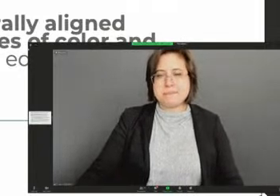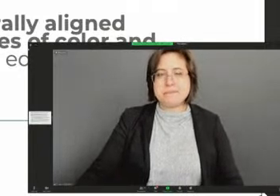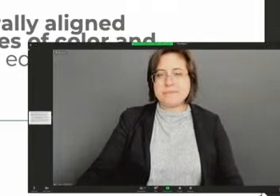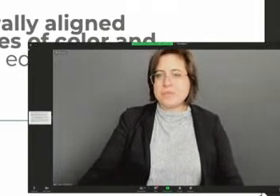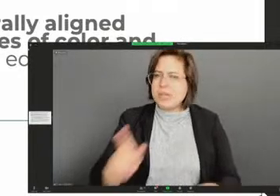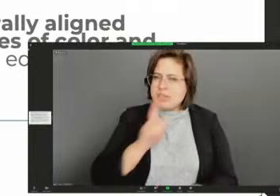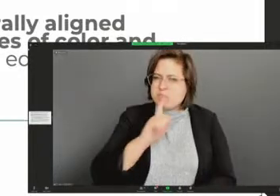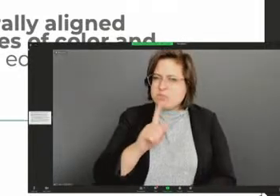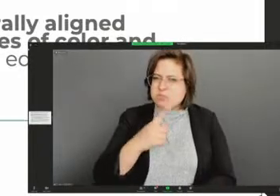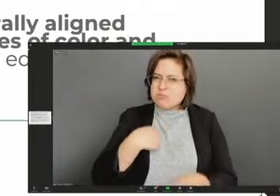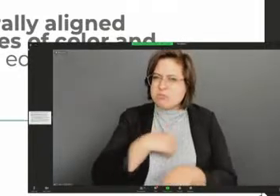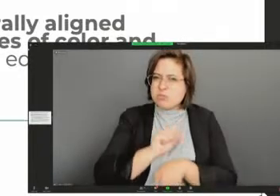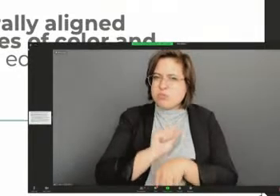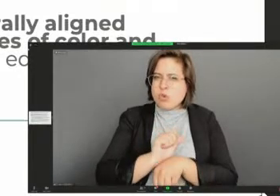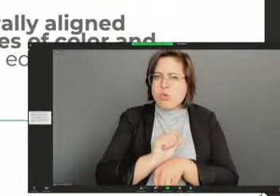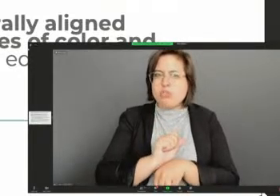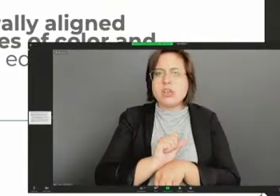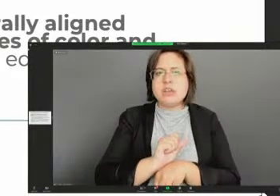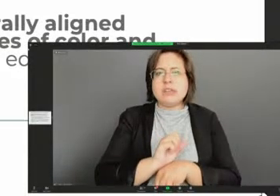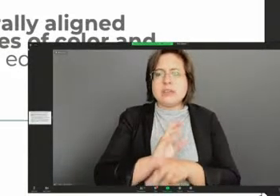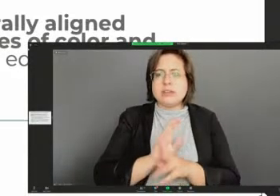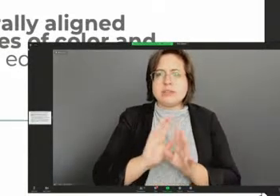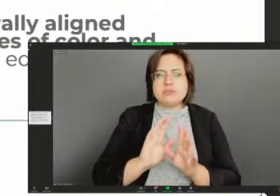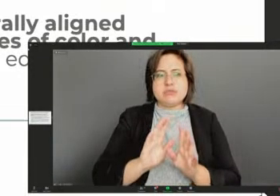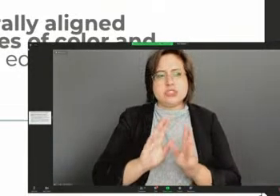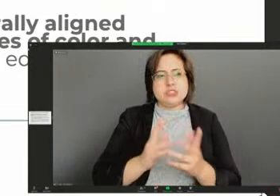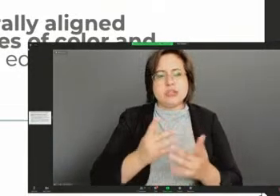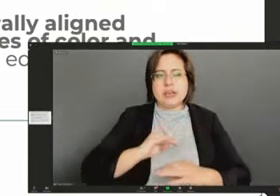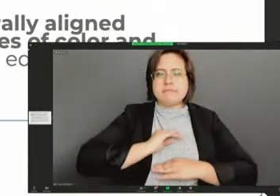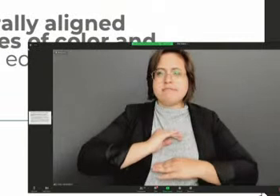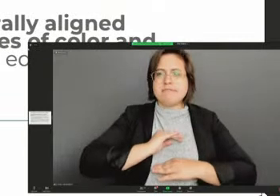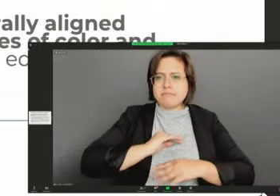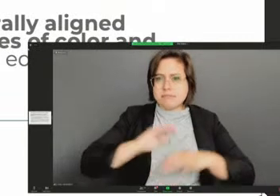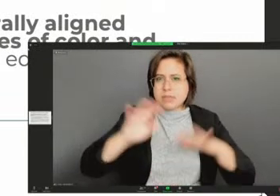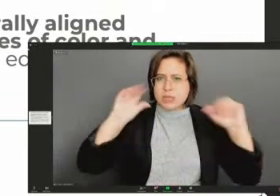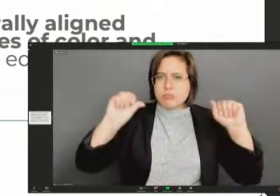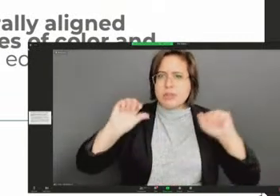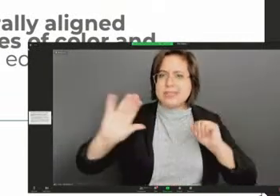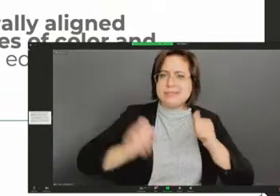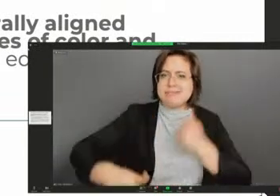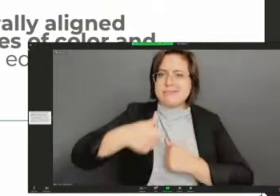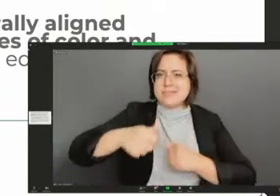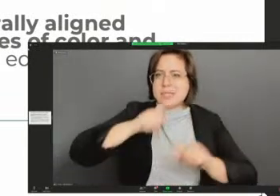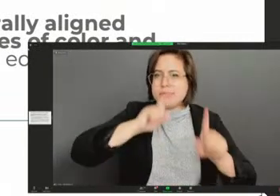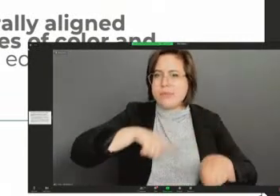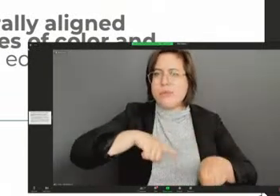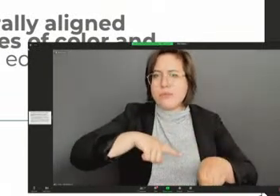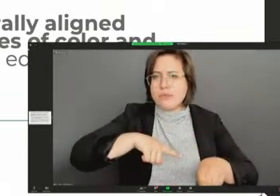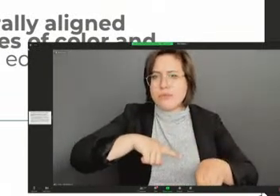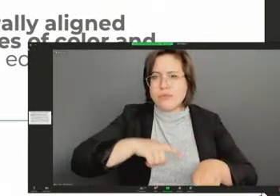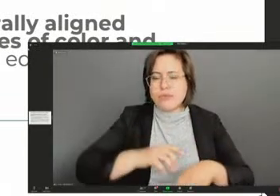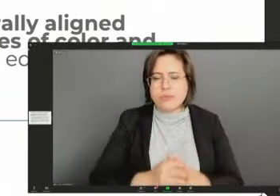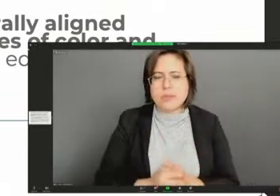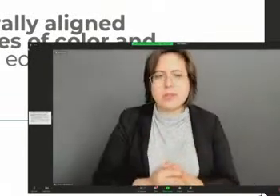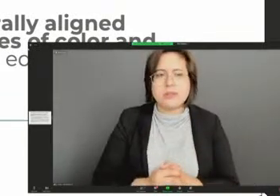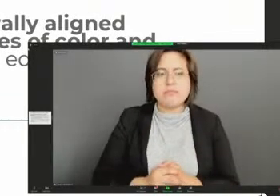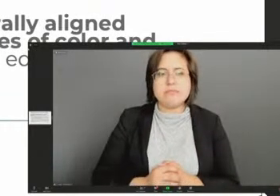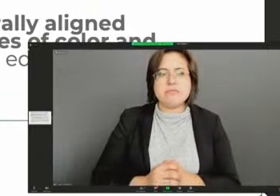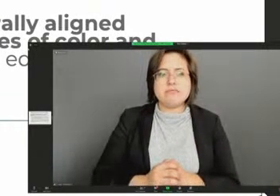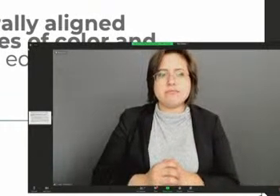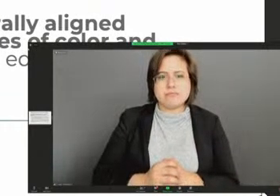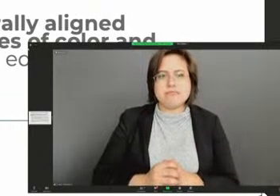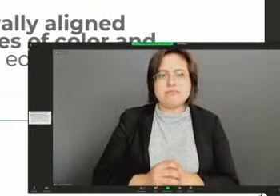really execute the executive order of the president, and that executive order required them to really